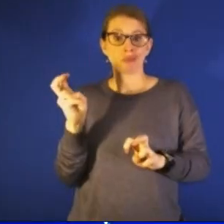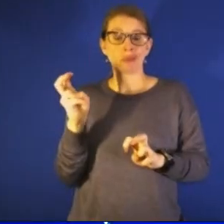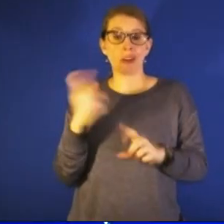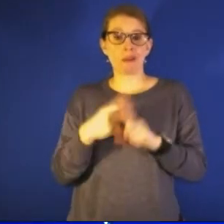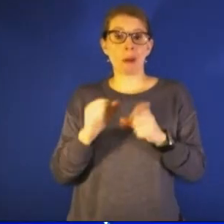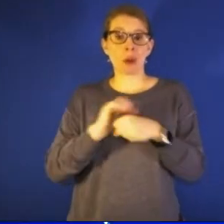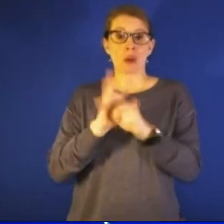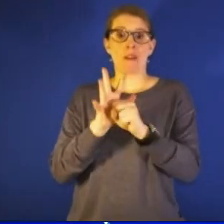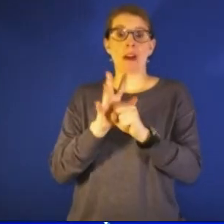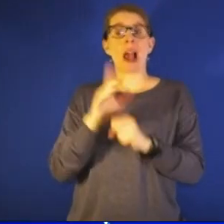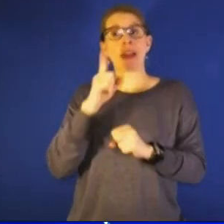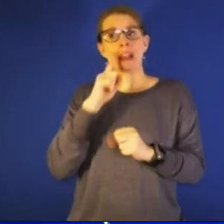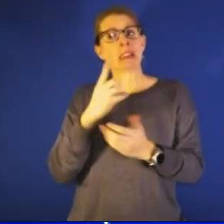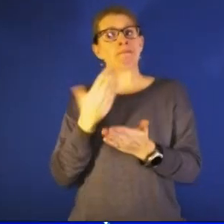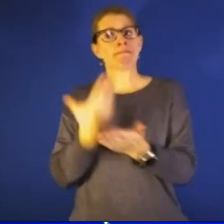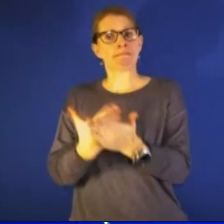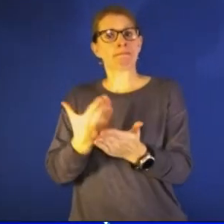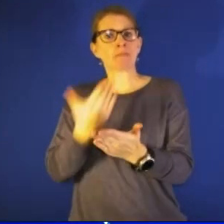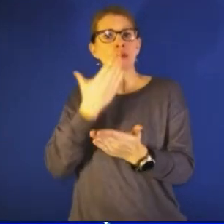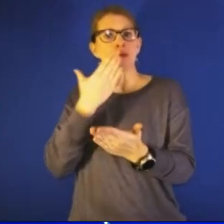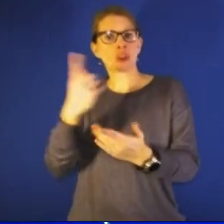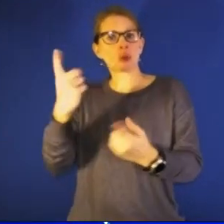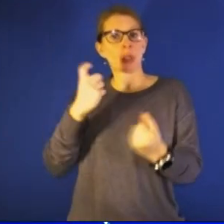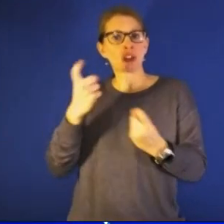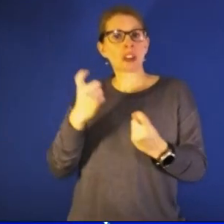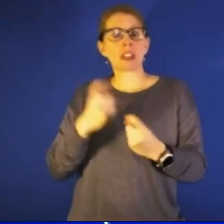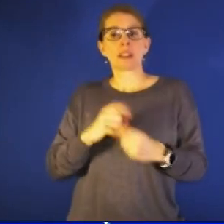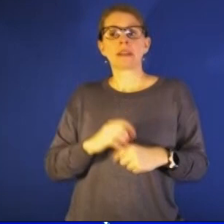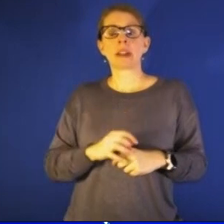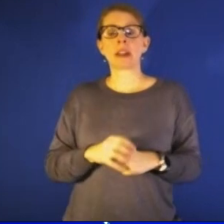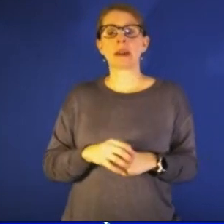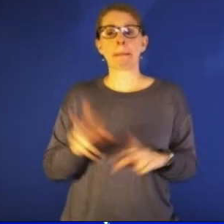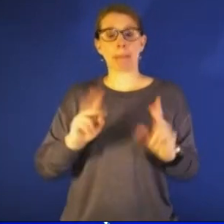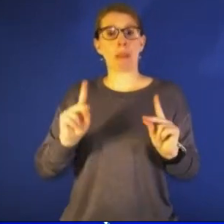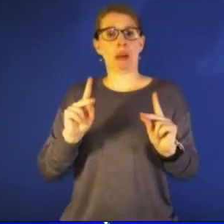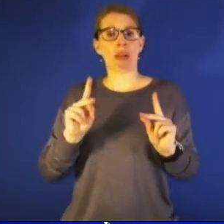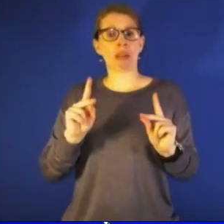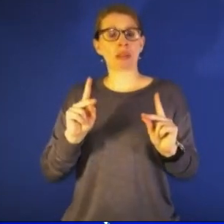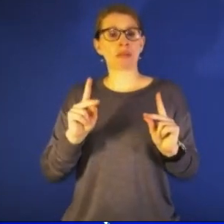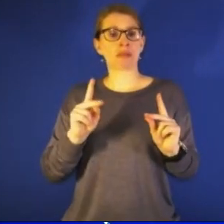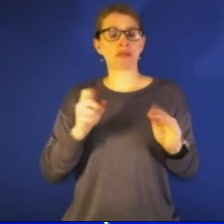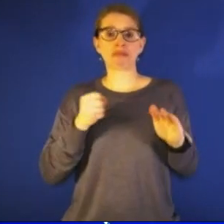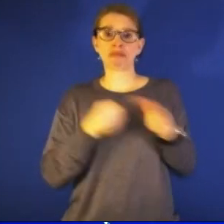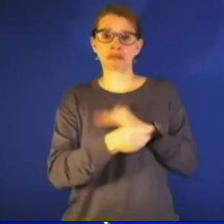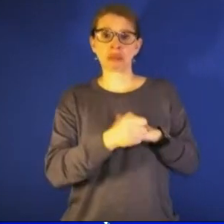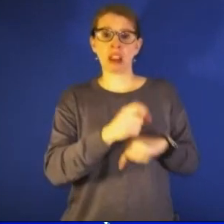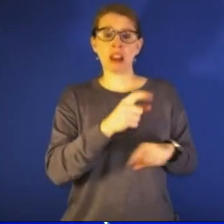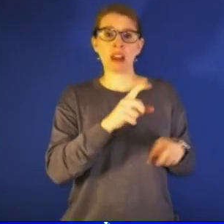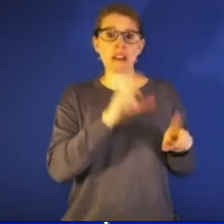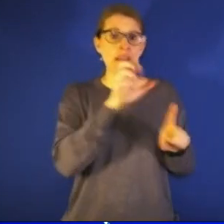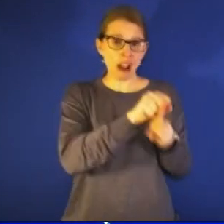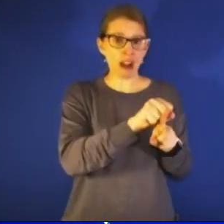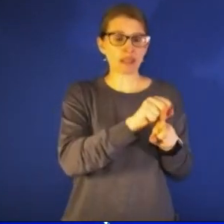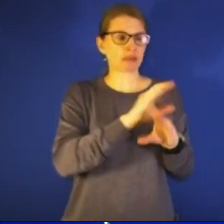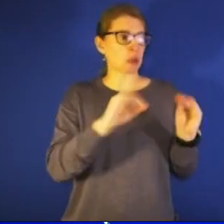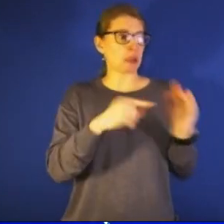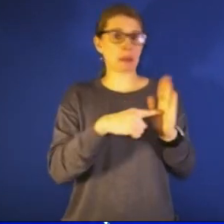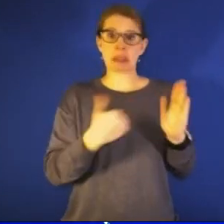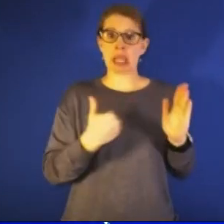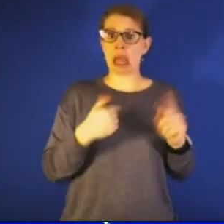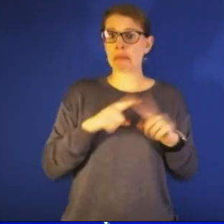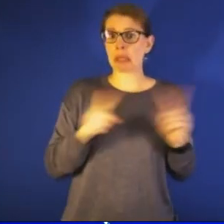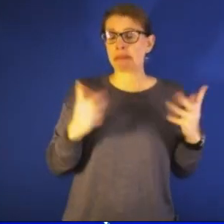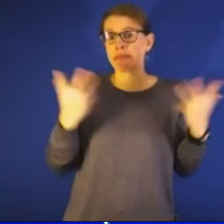valid question. I think there are and there have been people who were admitted and we found it incidentally. Who didn't have symptoms, but that's not the